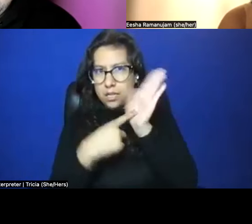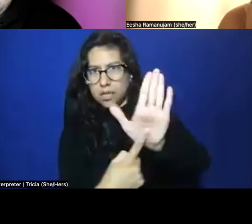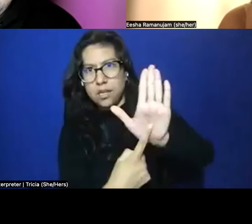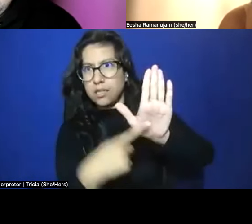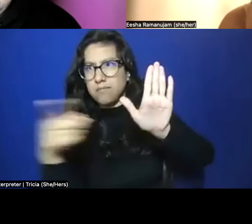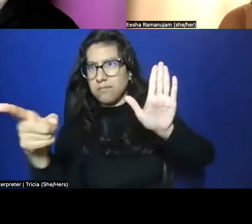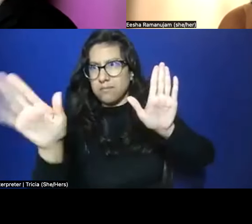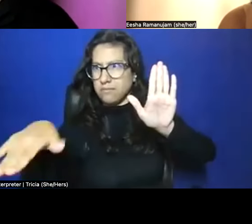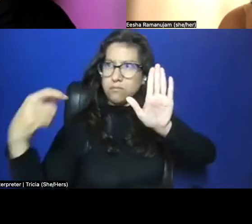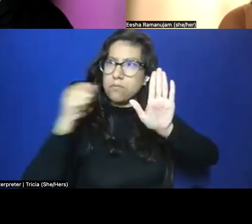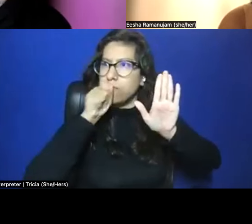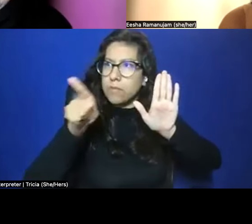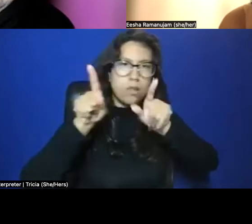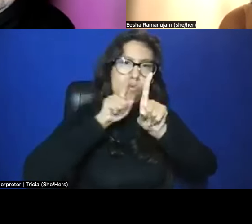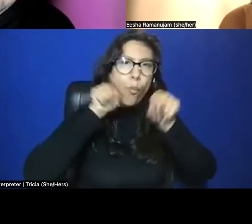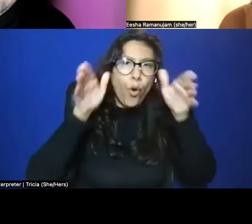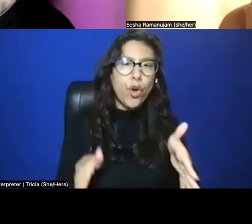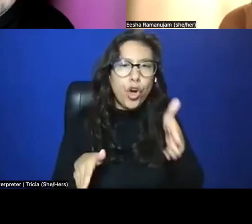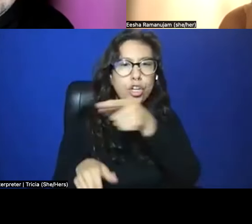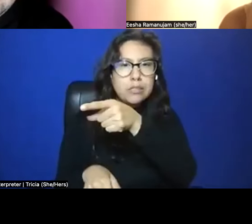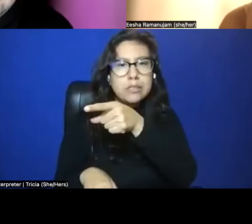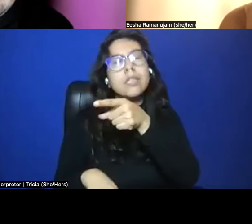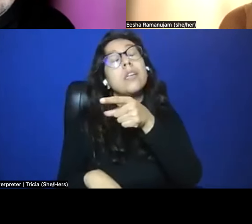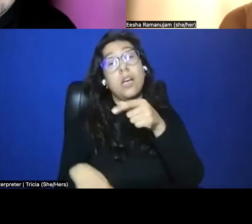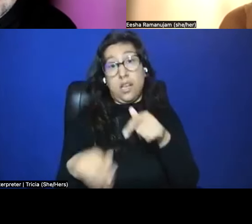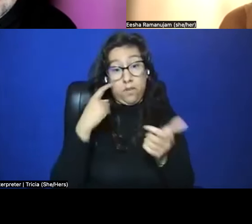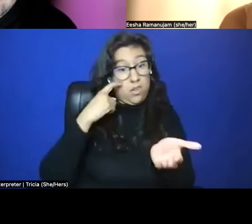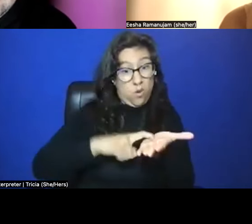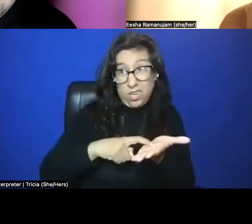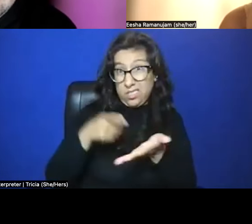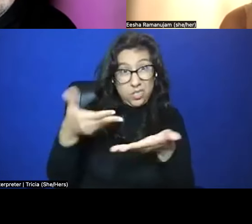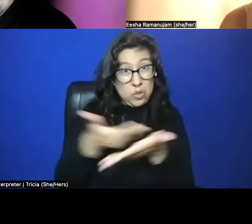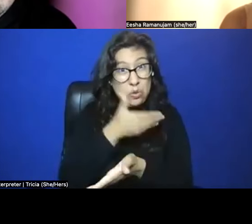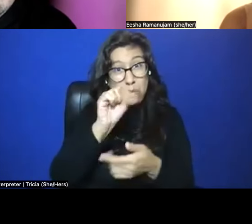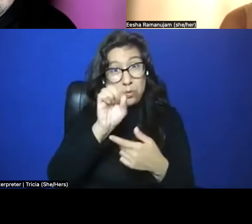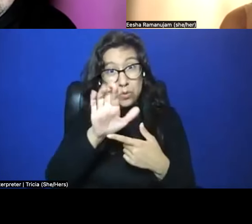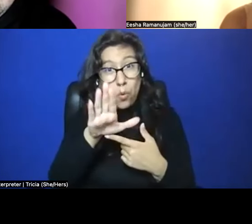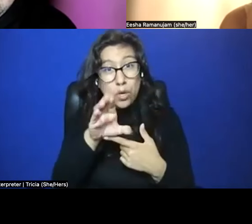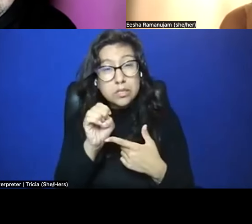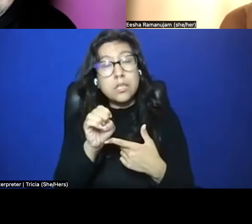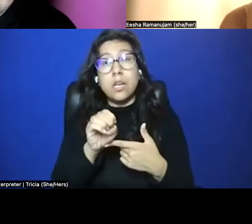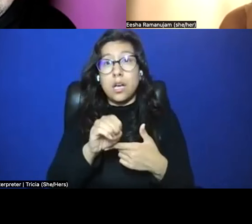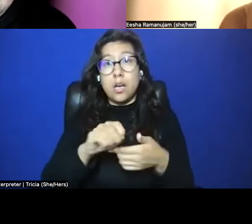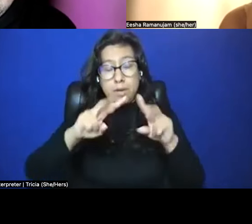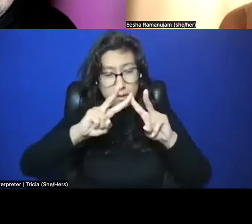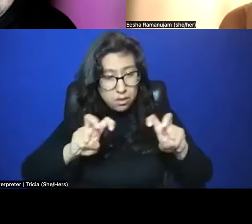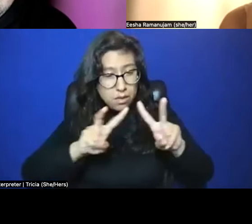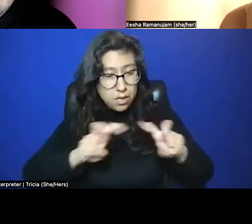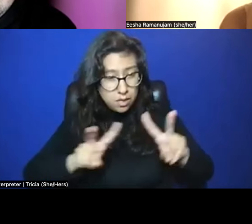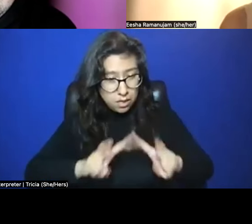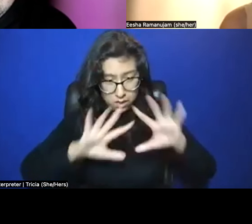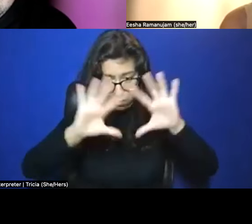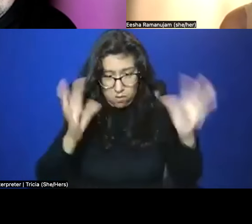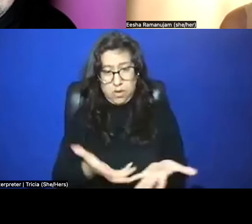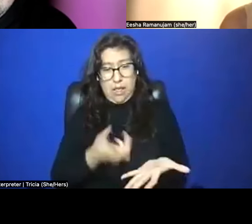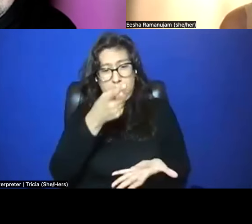reporting, because if we were just sort of uncritically looking at these news sources, but if you look at them sort of in their totality, and